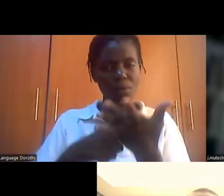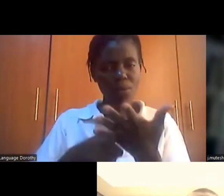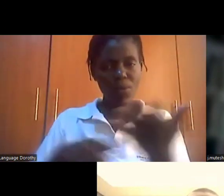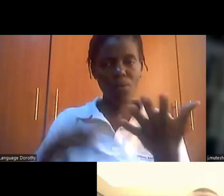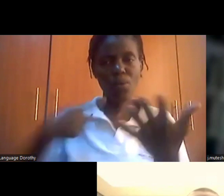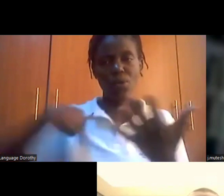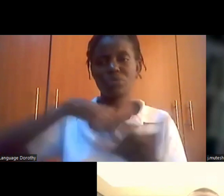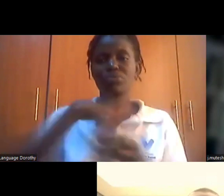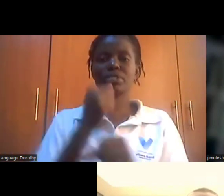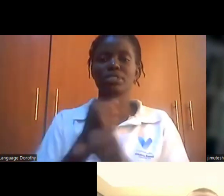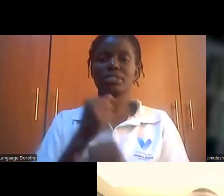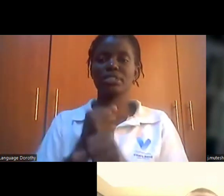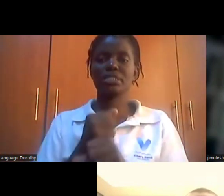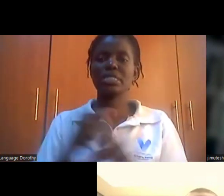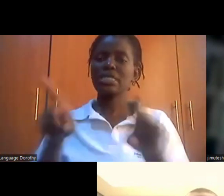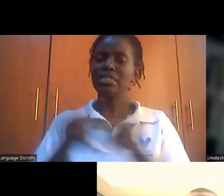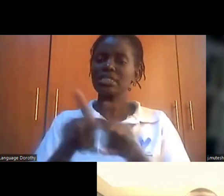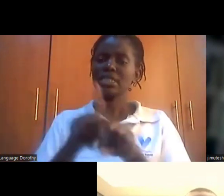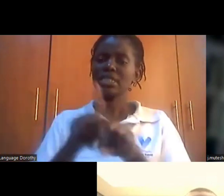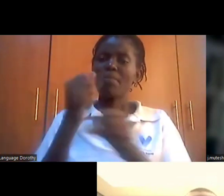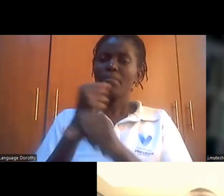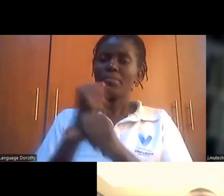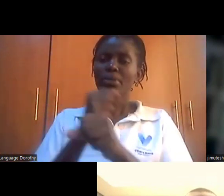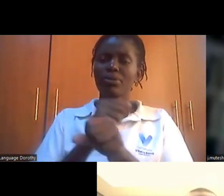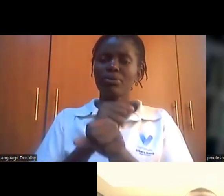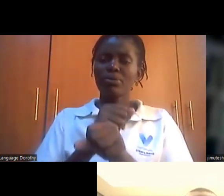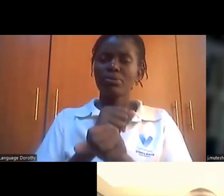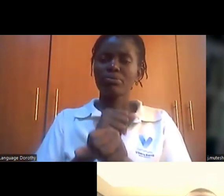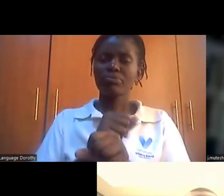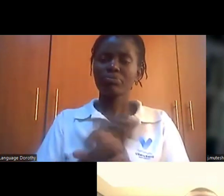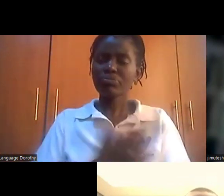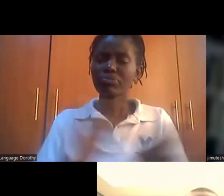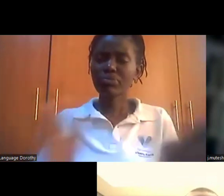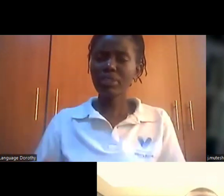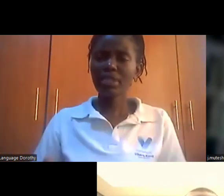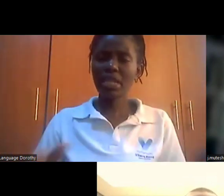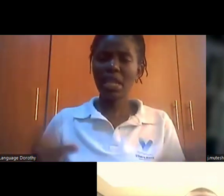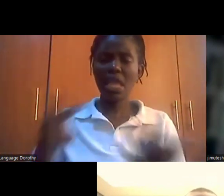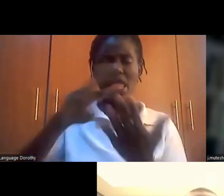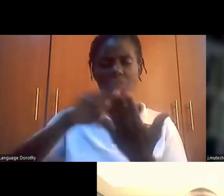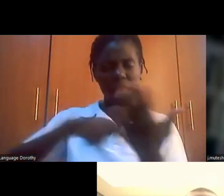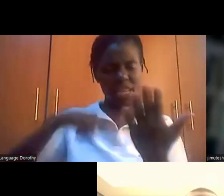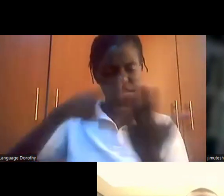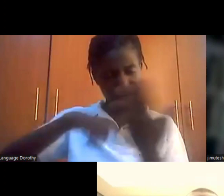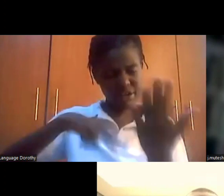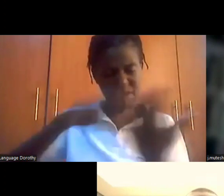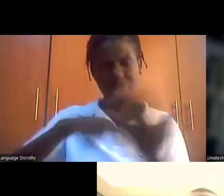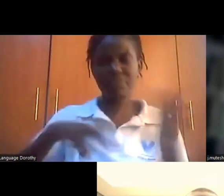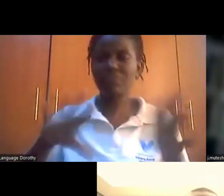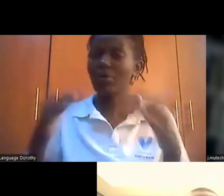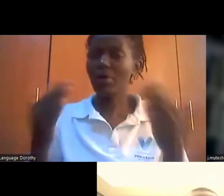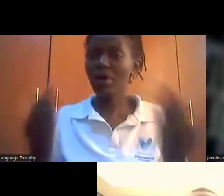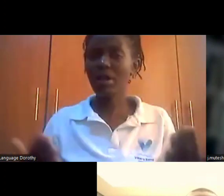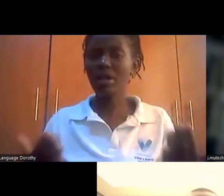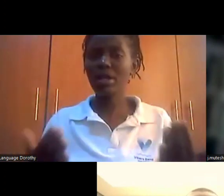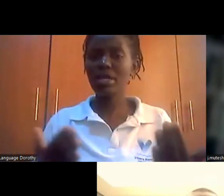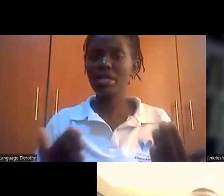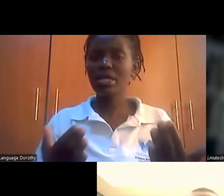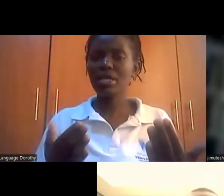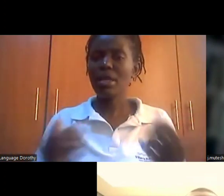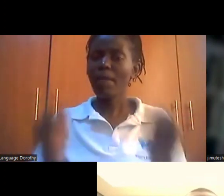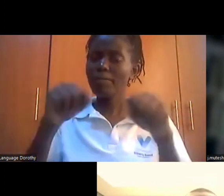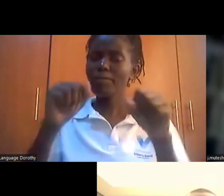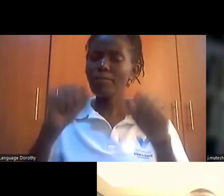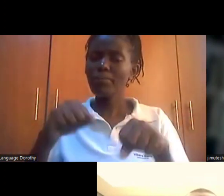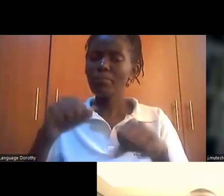review. And this desk review, we were able to bring on whatever the different components